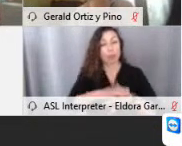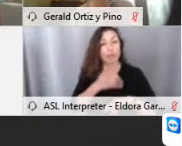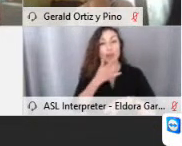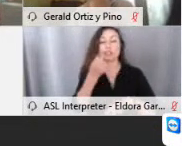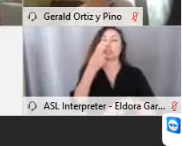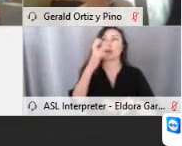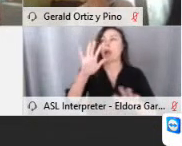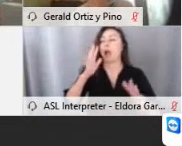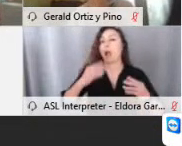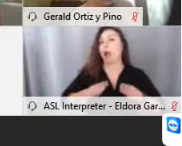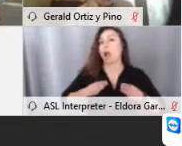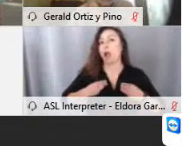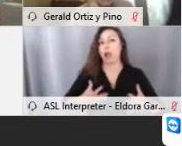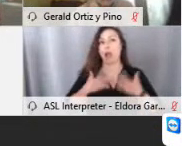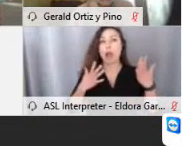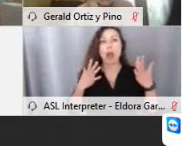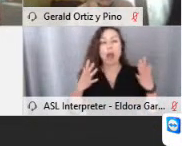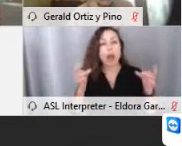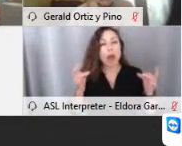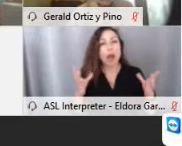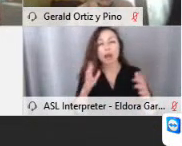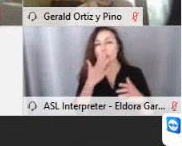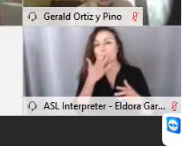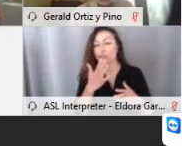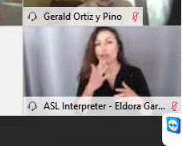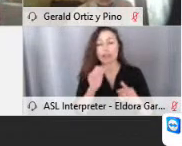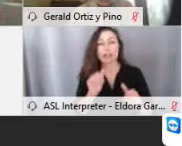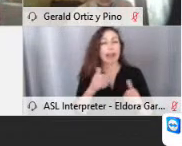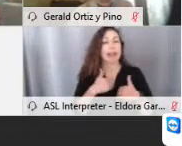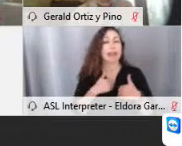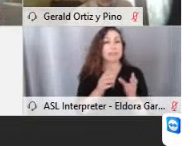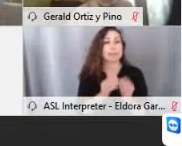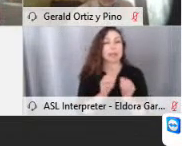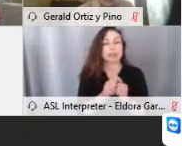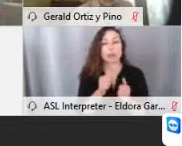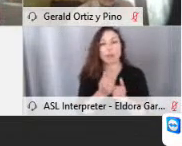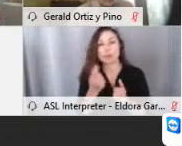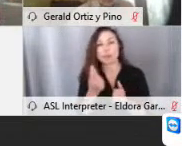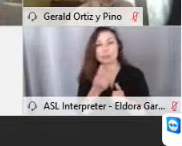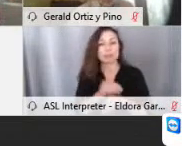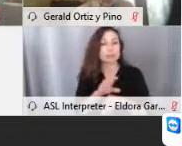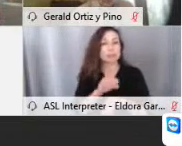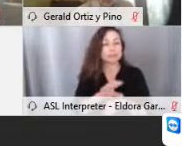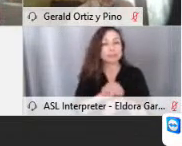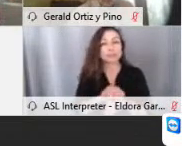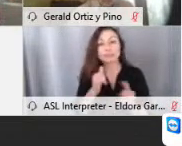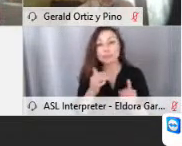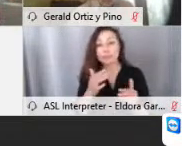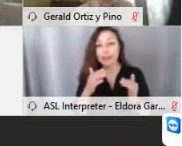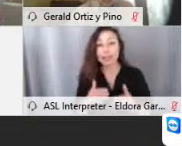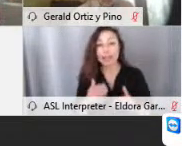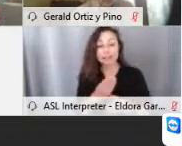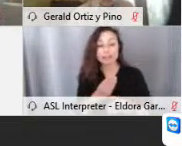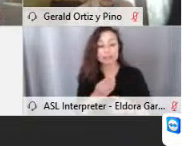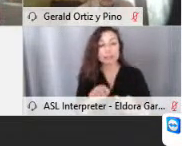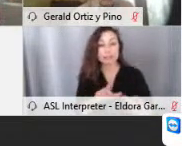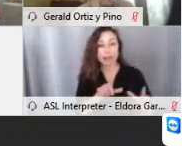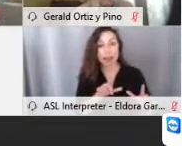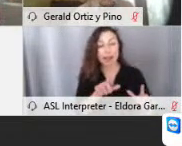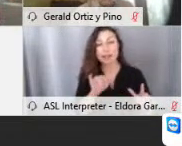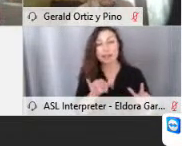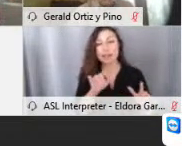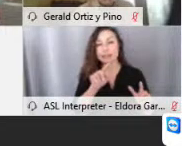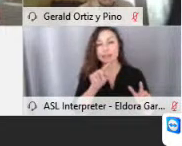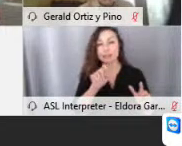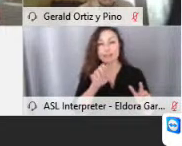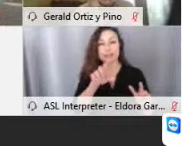she's absolutely delighted. And let's go to the next slide. And I think that's the telemedicine